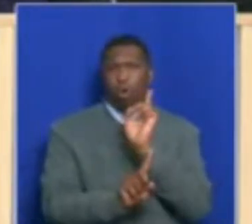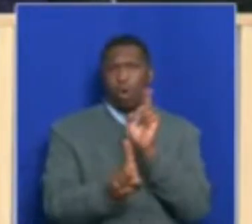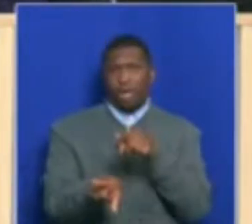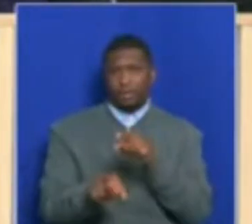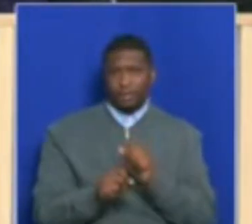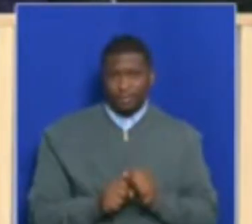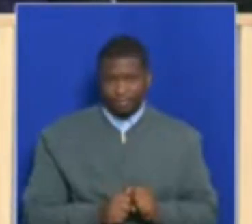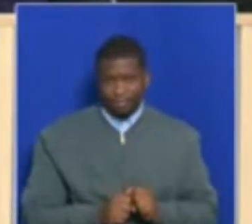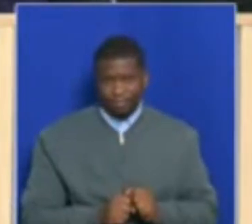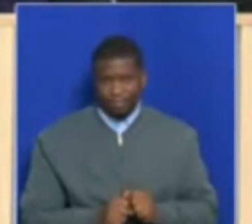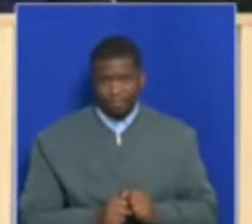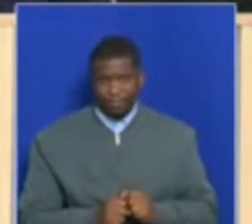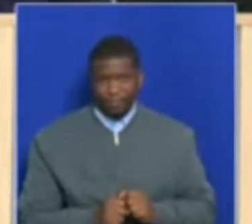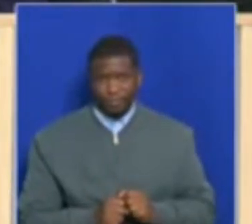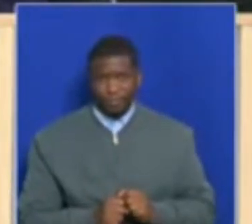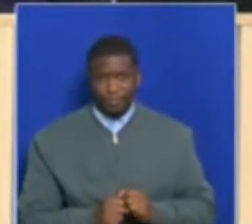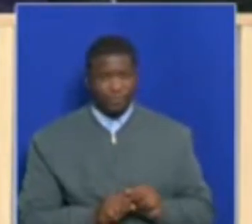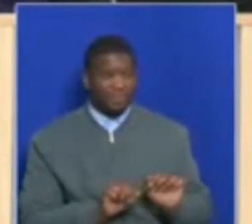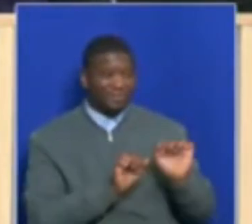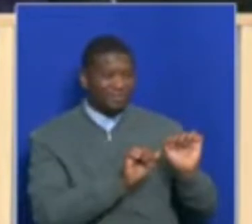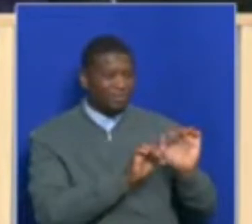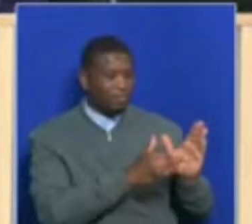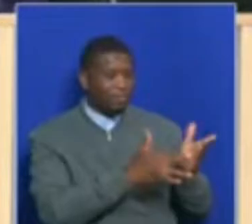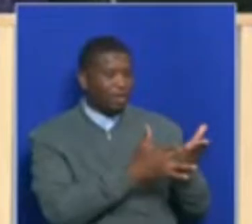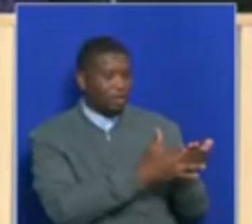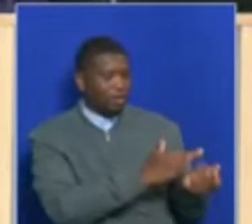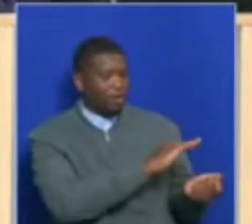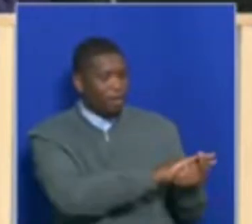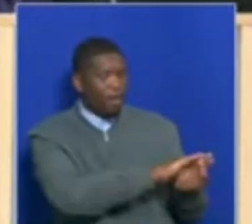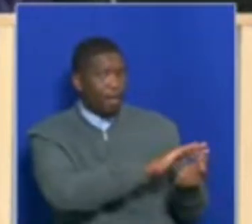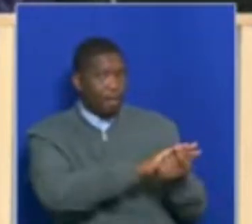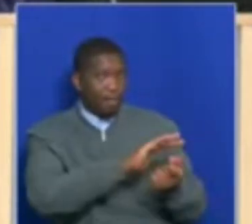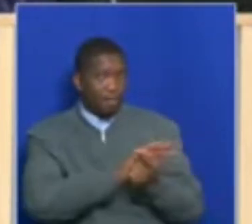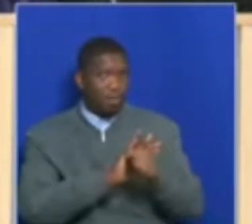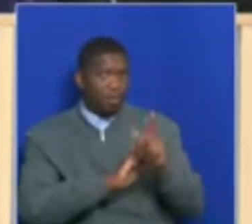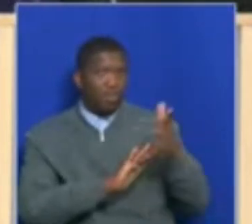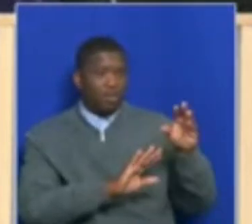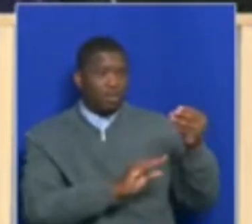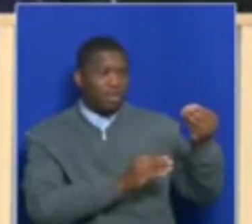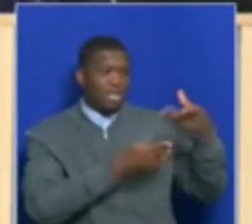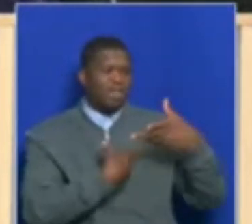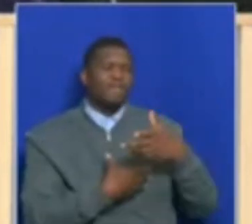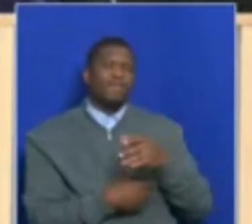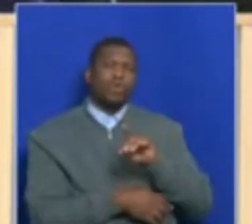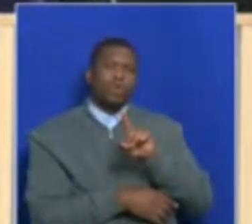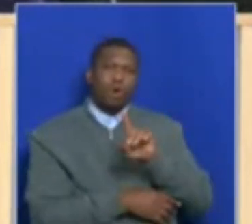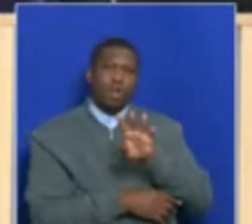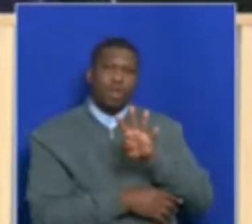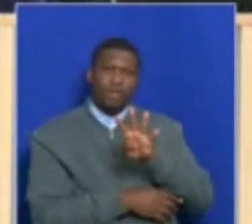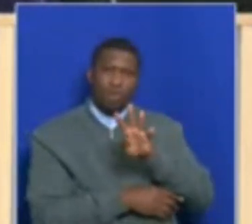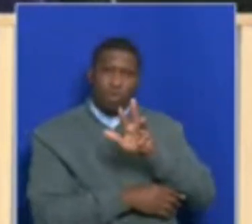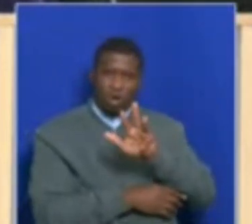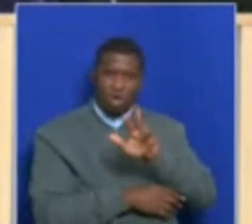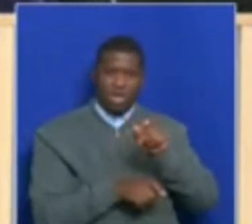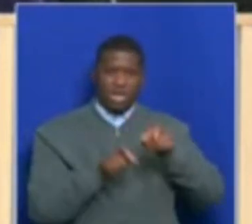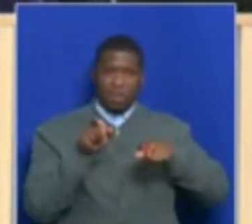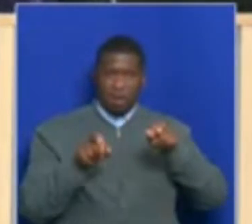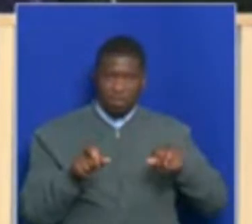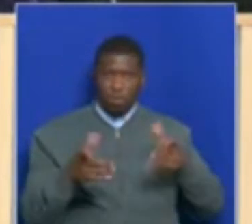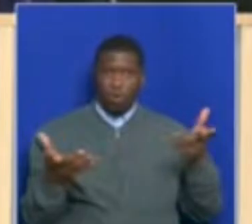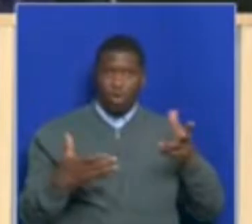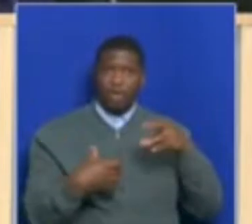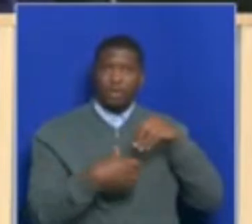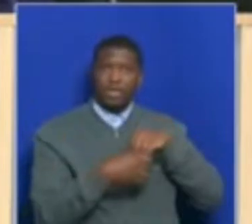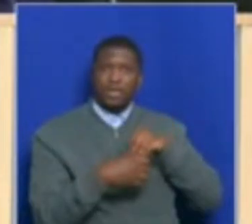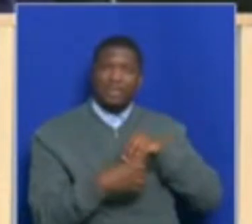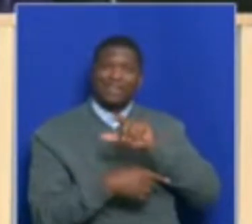These cases, you've given us 149 people in 77 cases. Have any of